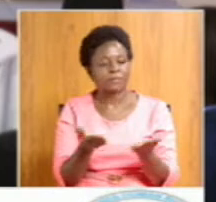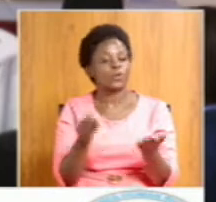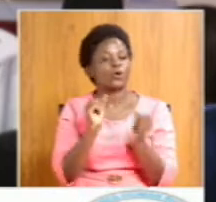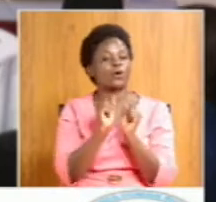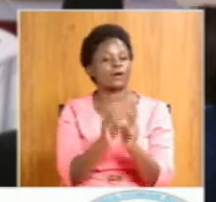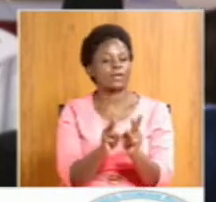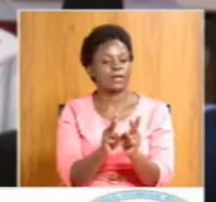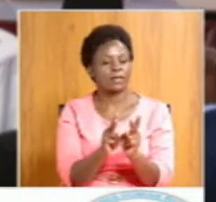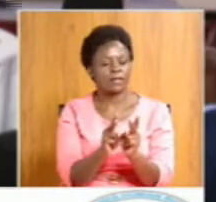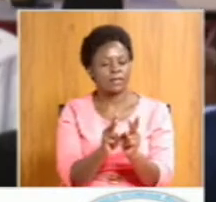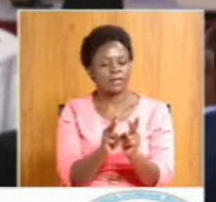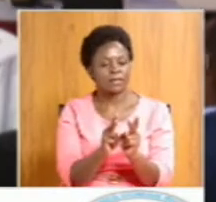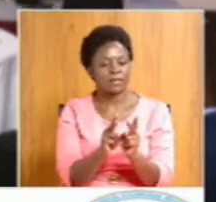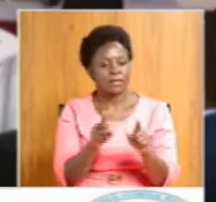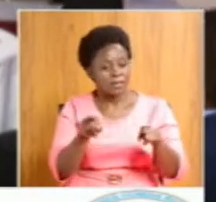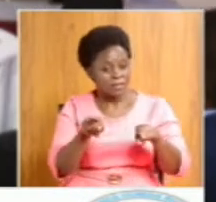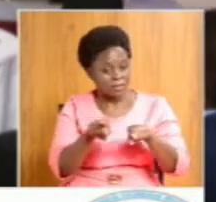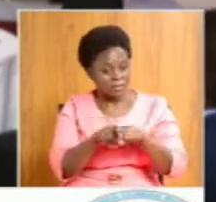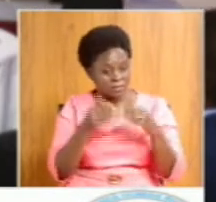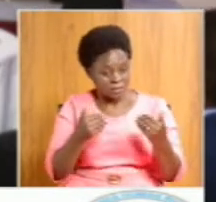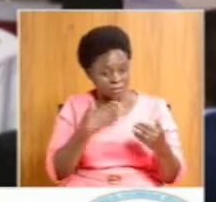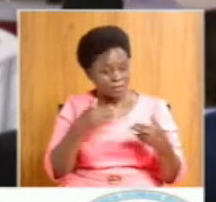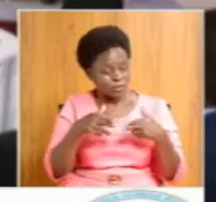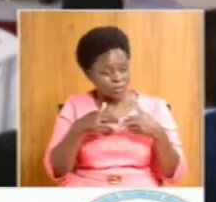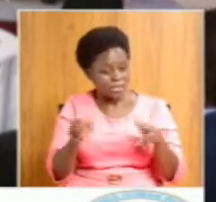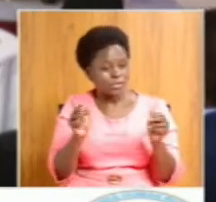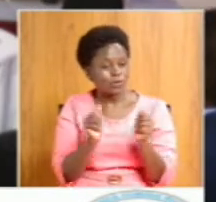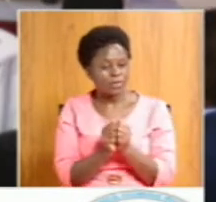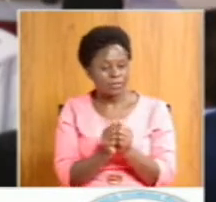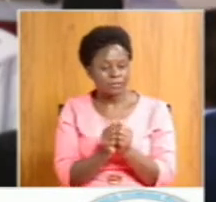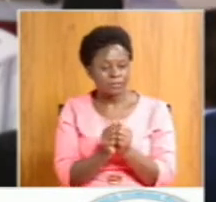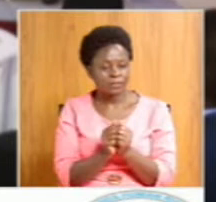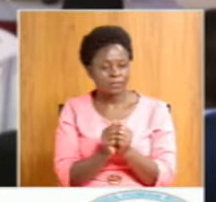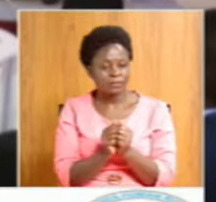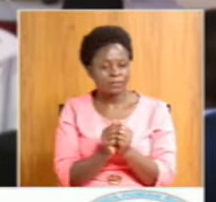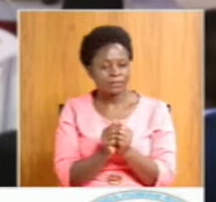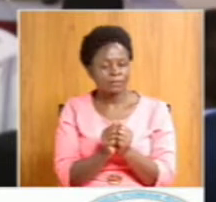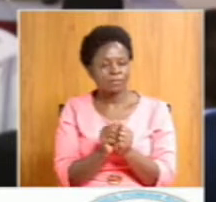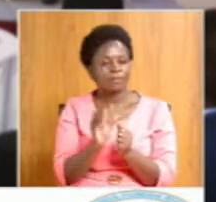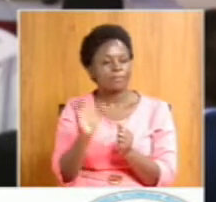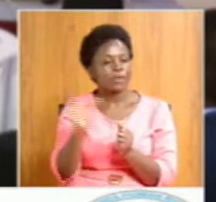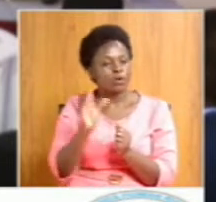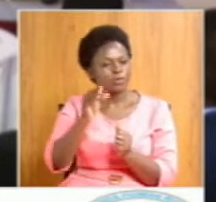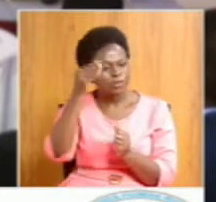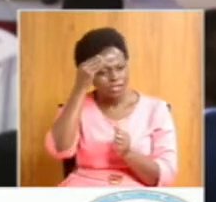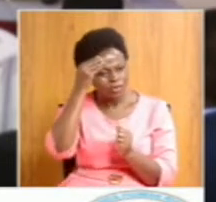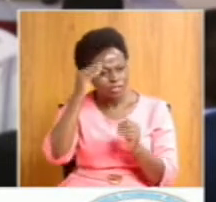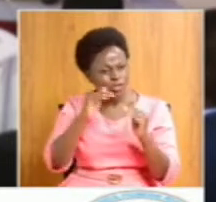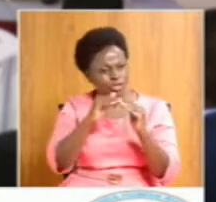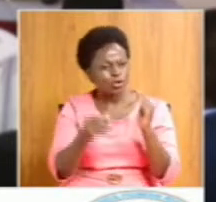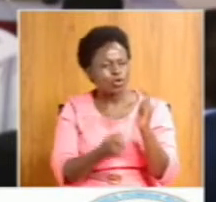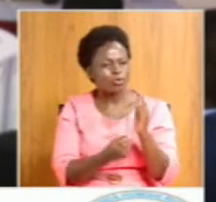Okay, so I'm going to begin with the Commissioner Education Equal